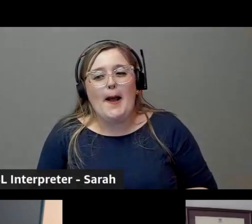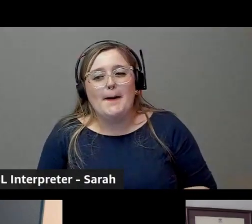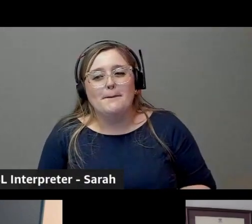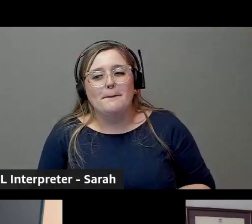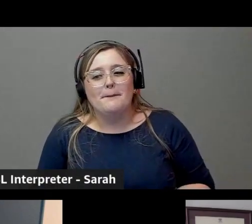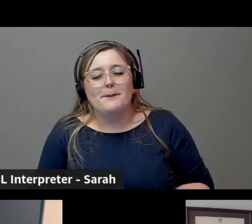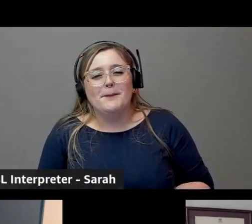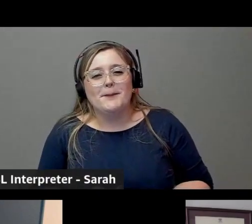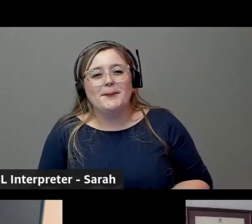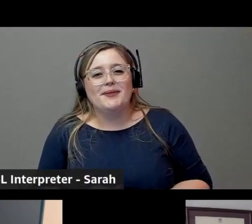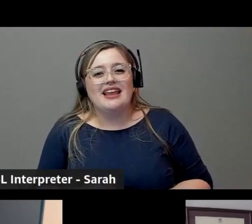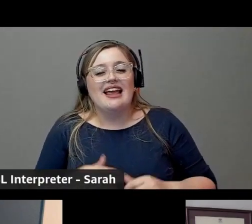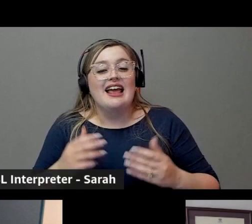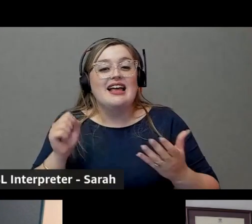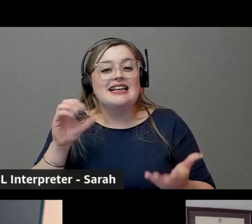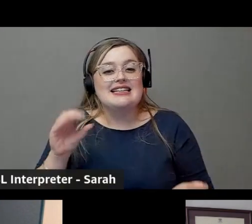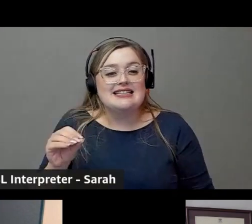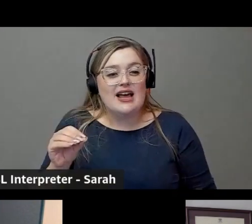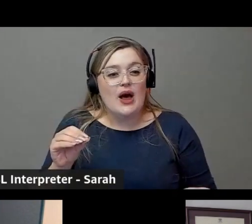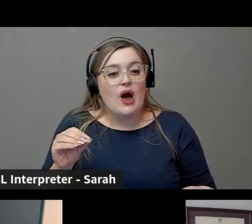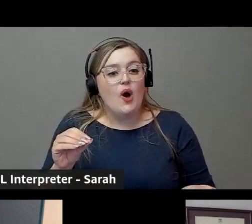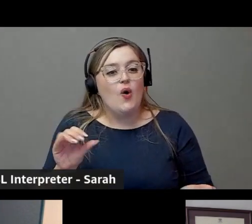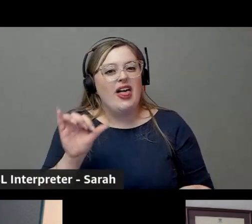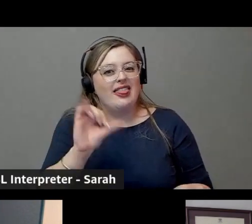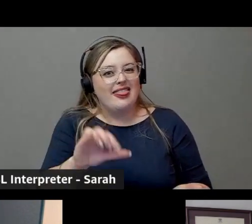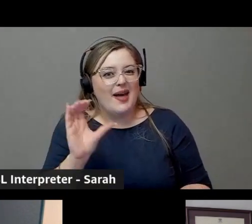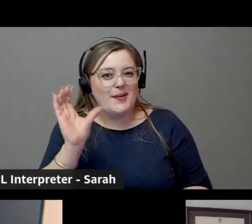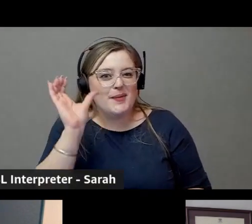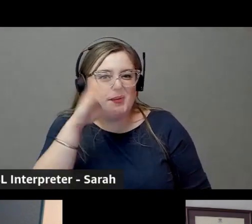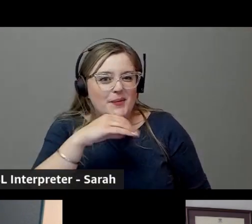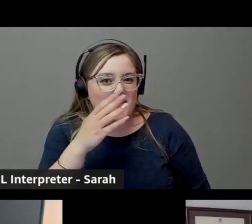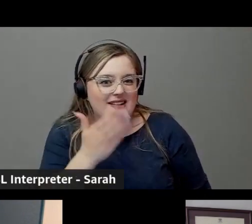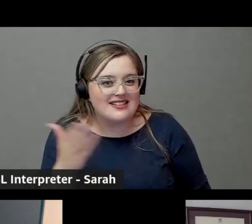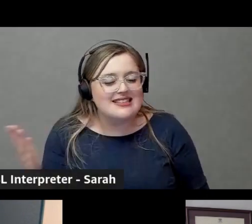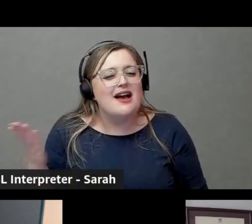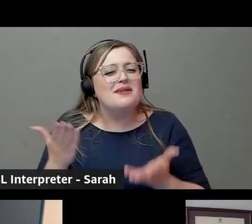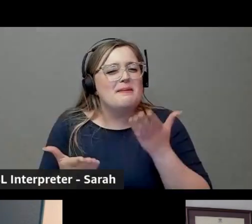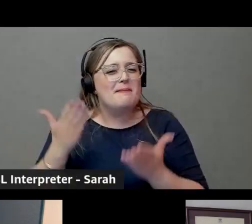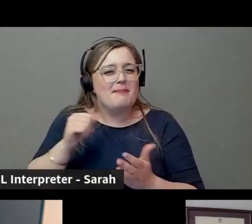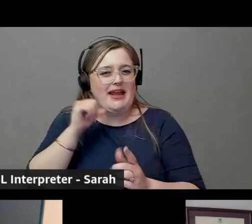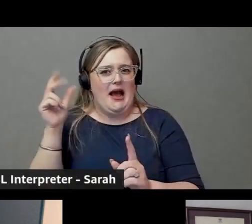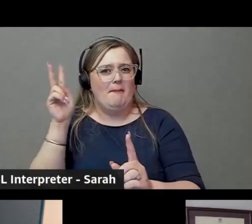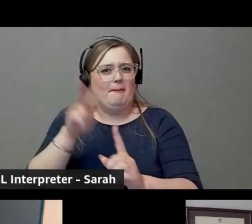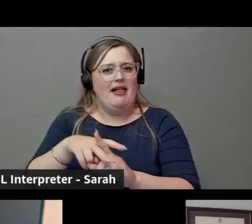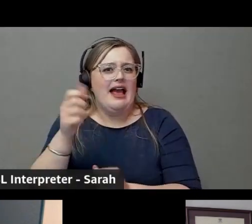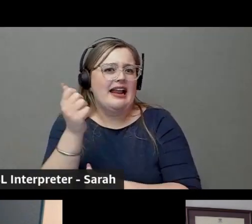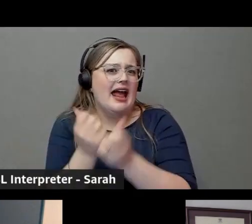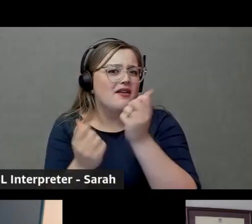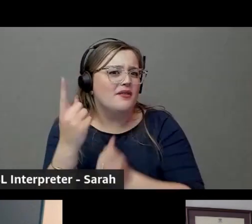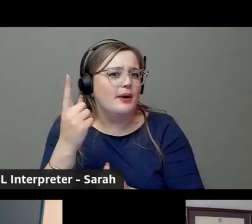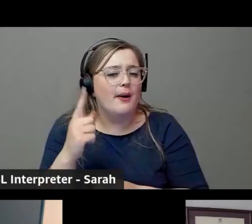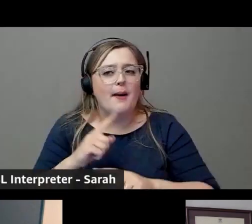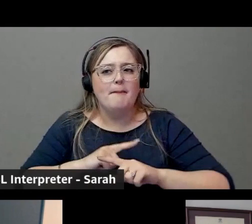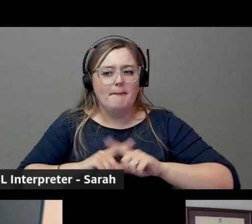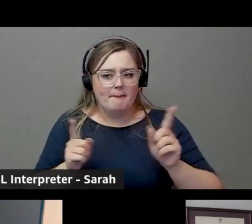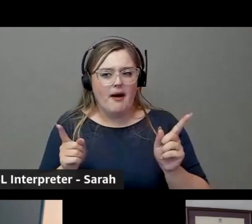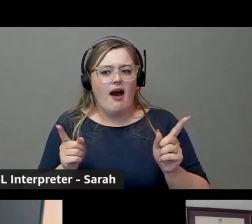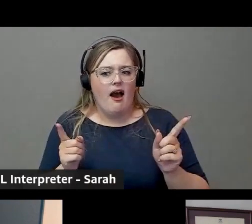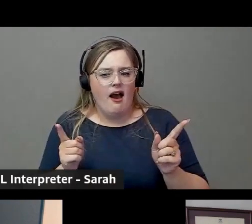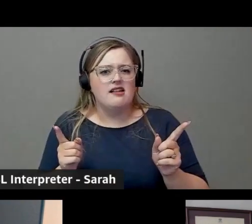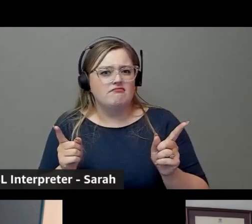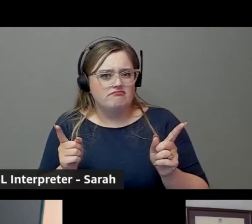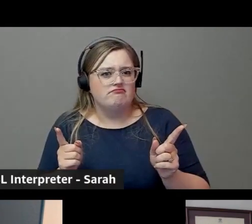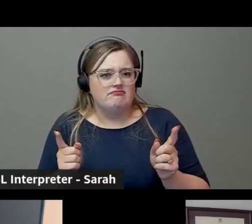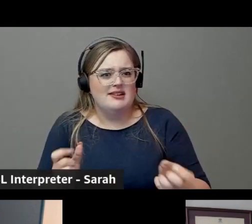so we're those weird things, maybe aren't applicable to everyone else, but there's a lot of things that we can